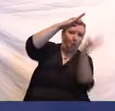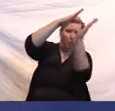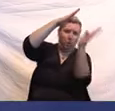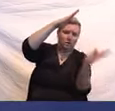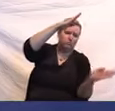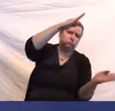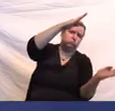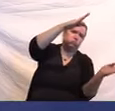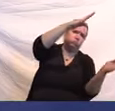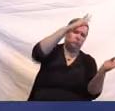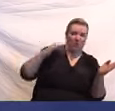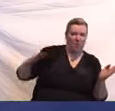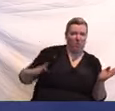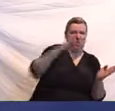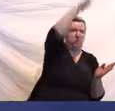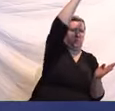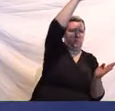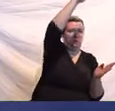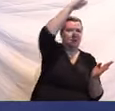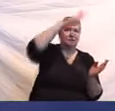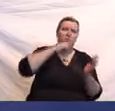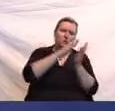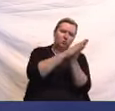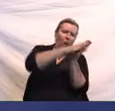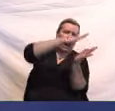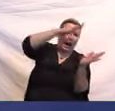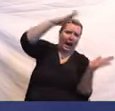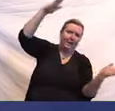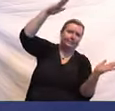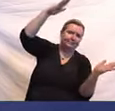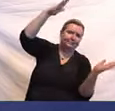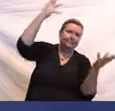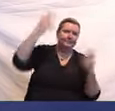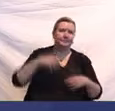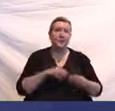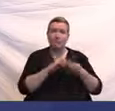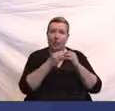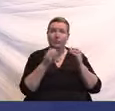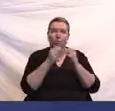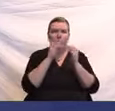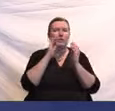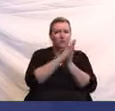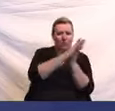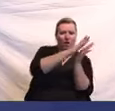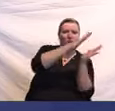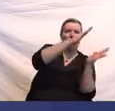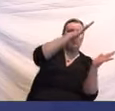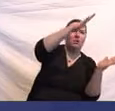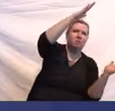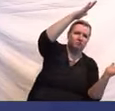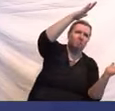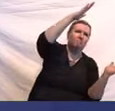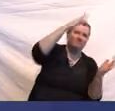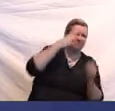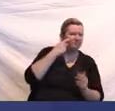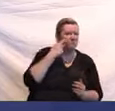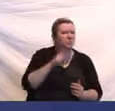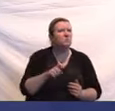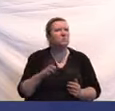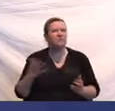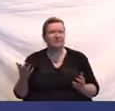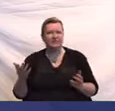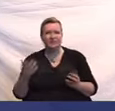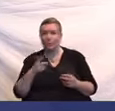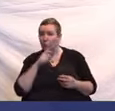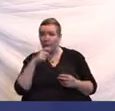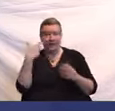difference between those two lines is increasing, meaning that there definitely is a difference between those who are